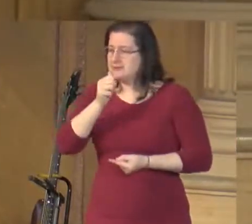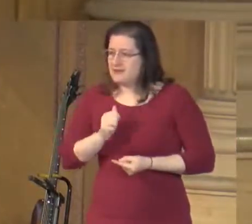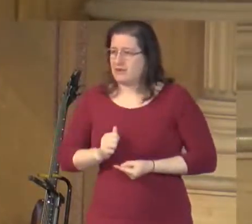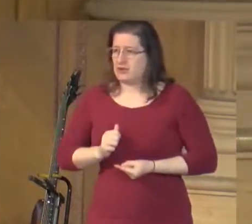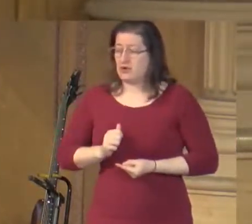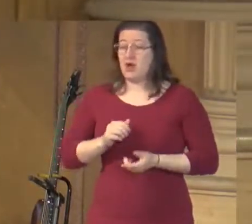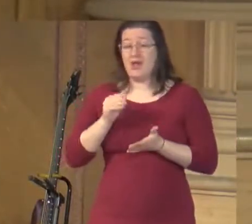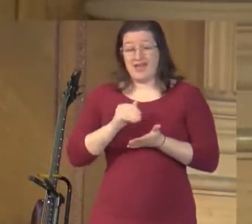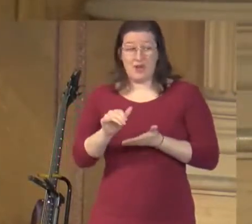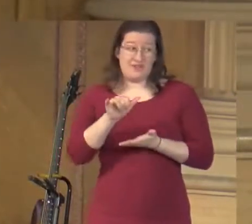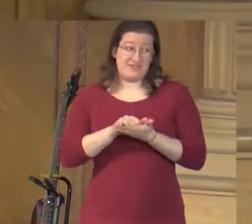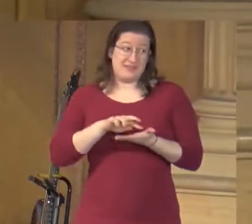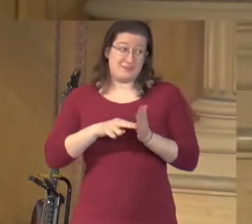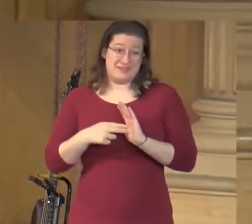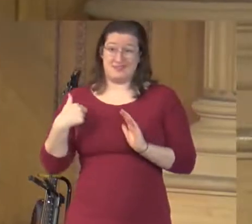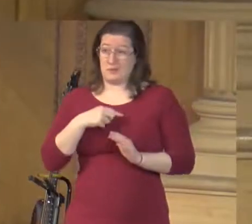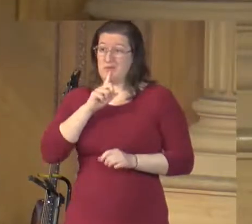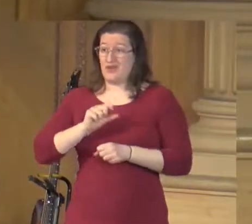we are on the right path.